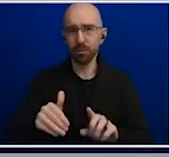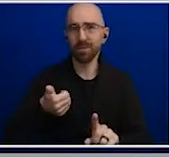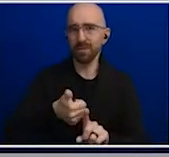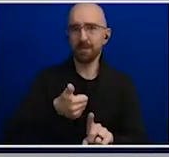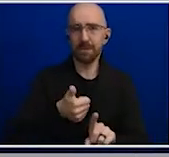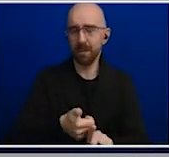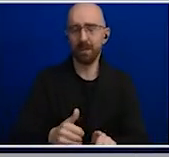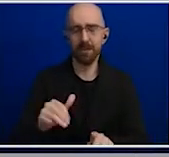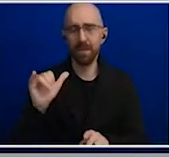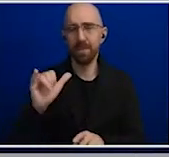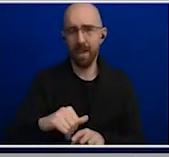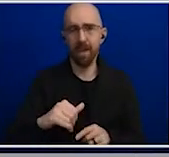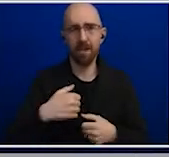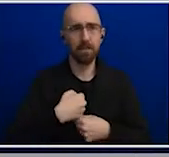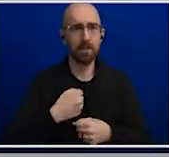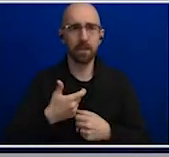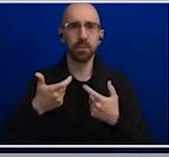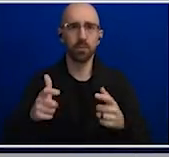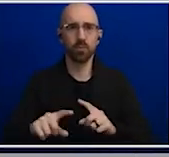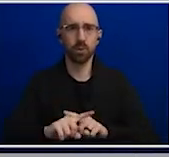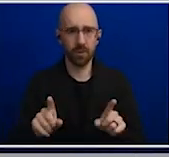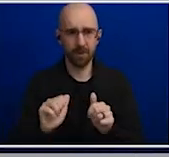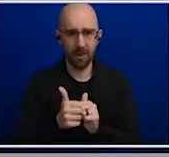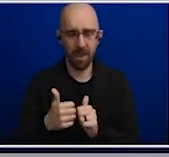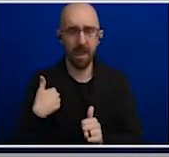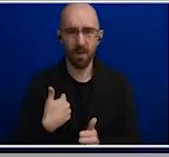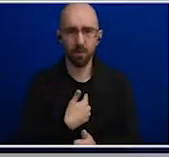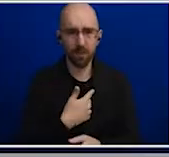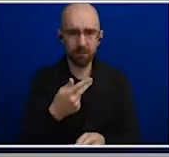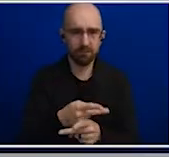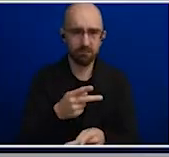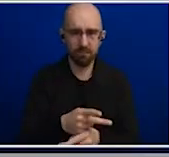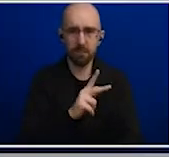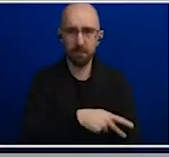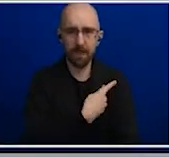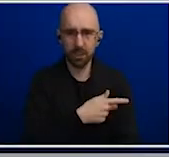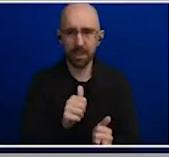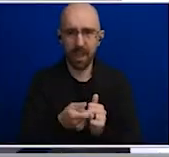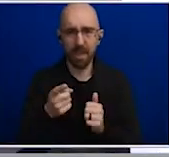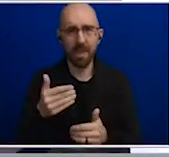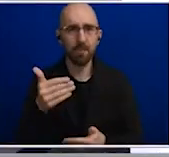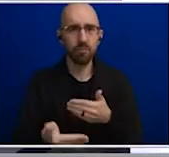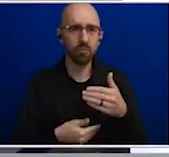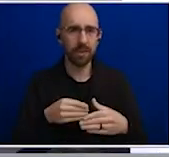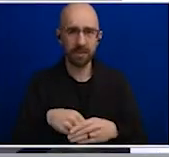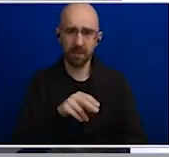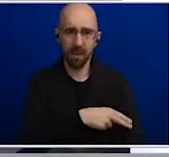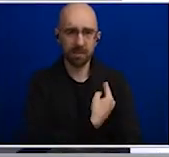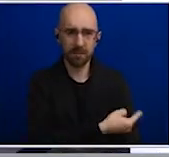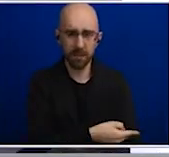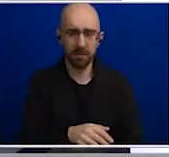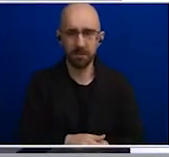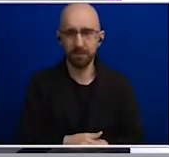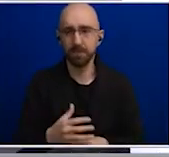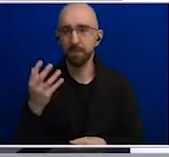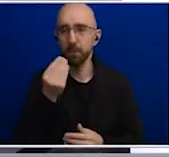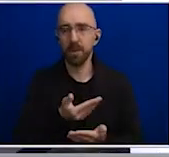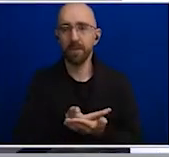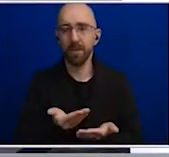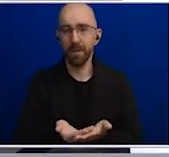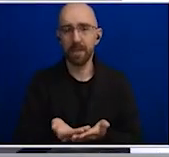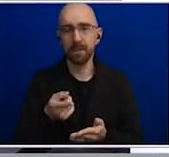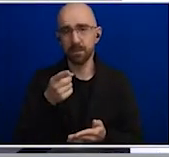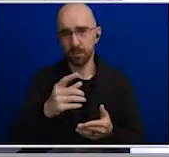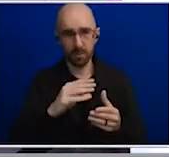makes a huge difference in how we take care of patients and how they progress in the hospital. One of the beautiful things, Richard, you said was you've